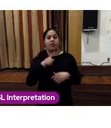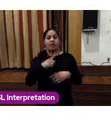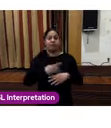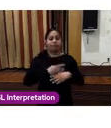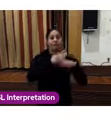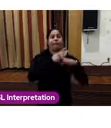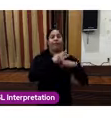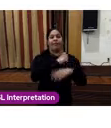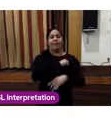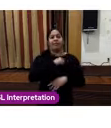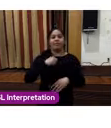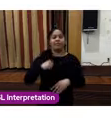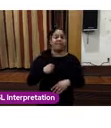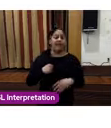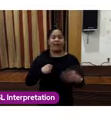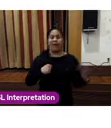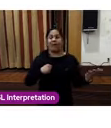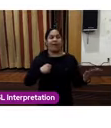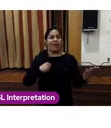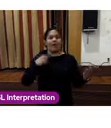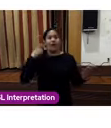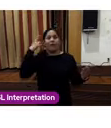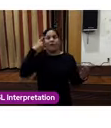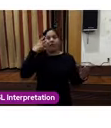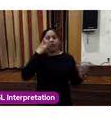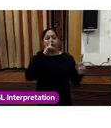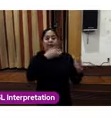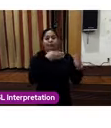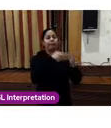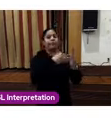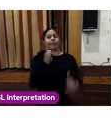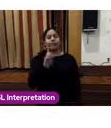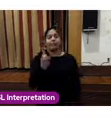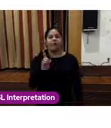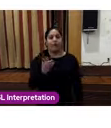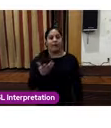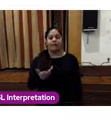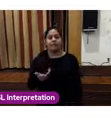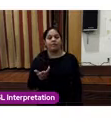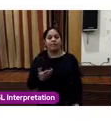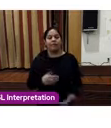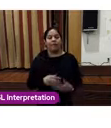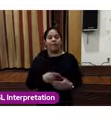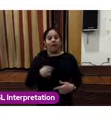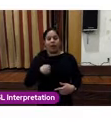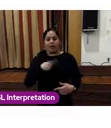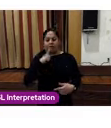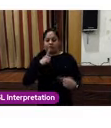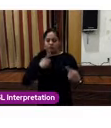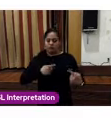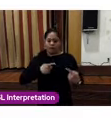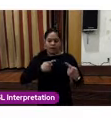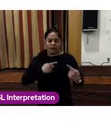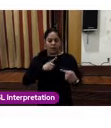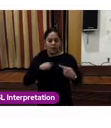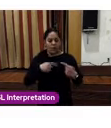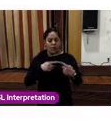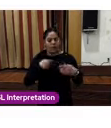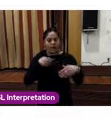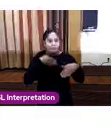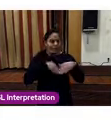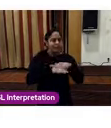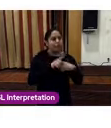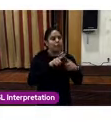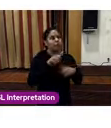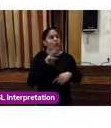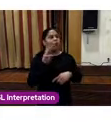for reasons that are so profoundly anti-democratic that, and I'm struggling because I feel like when I go to Washington, it's